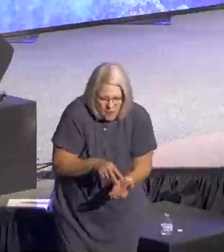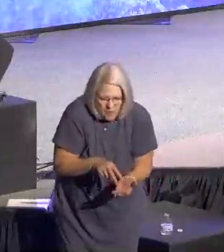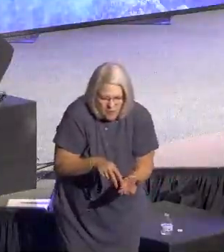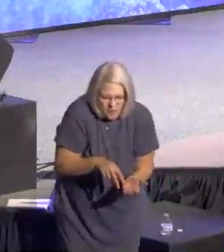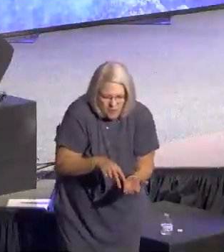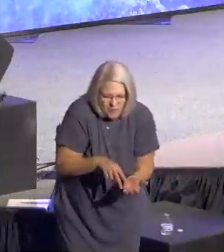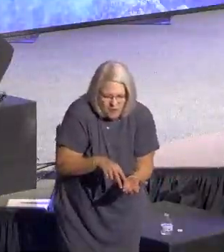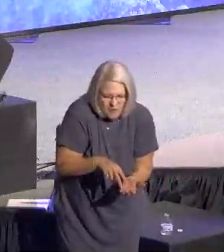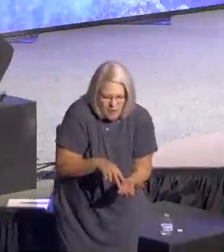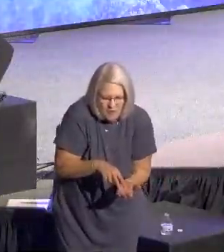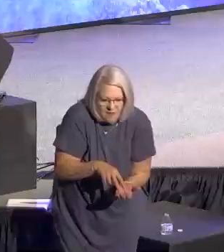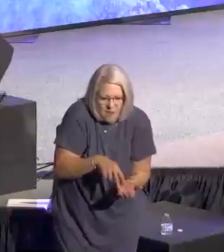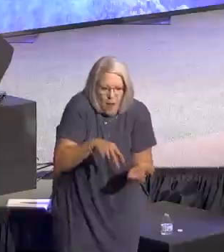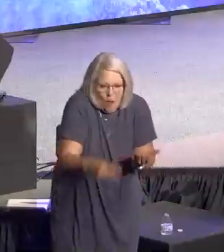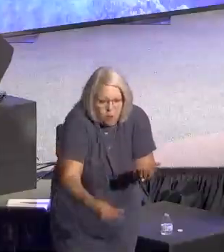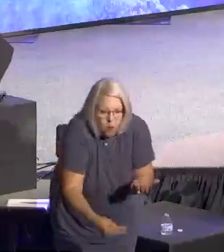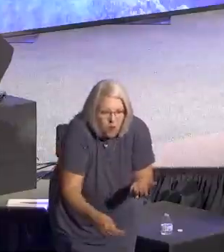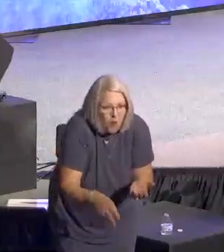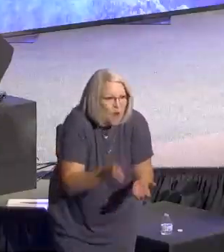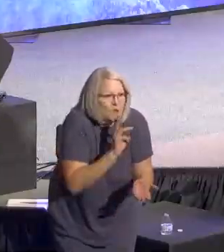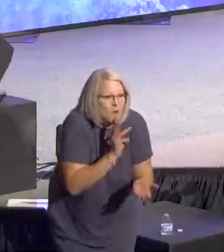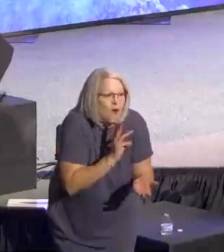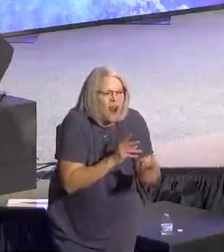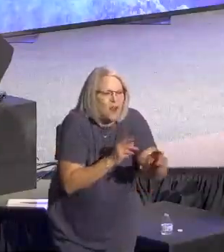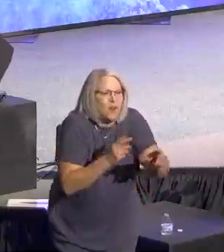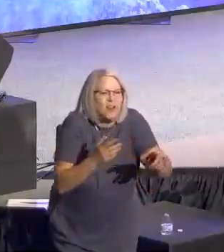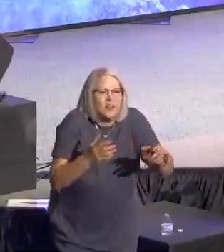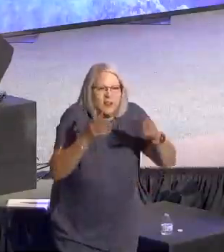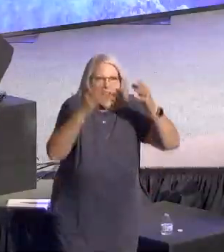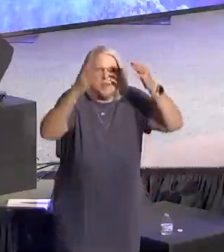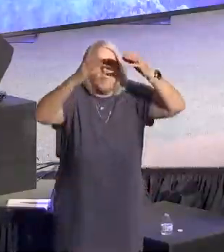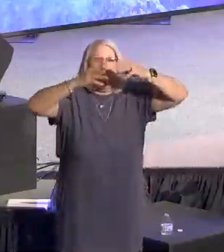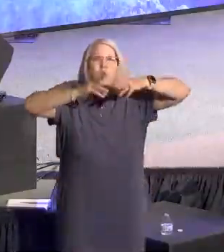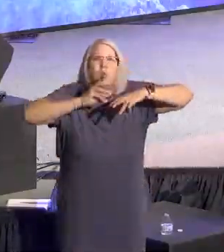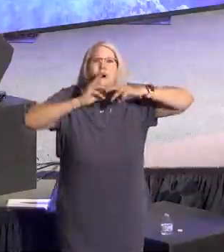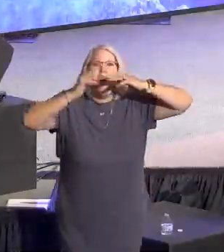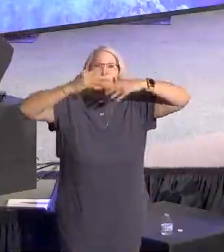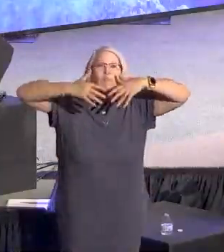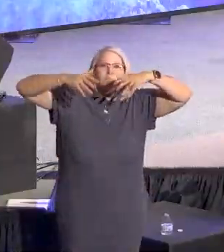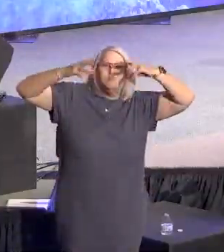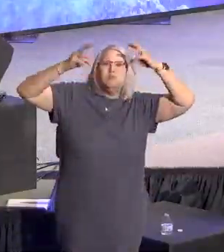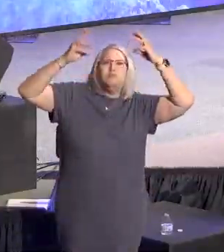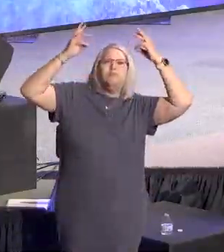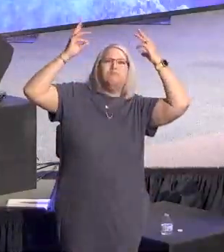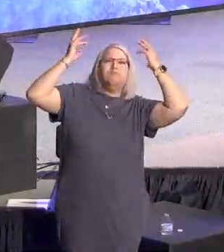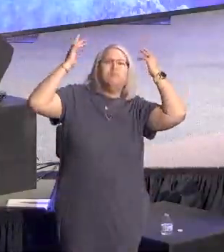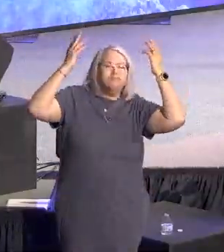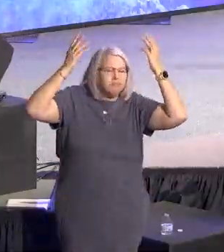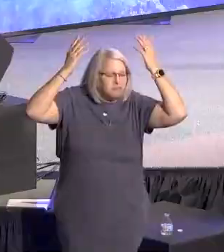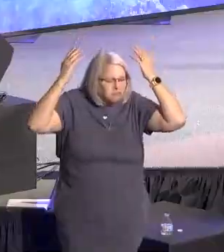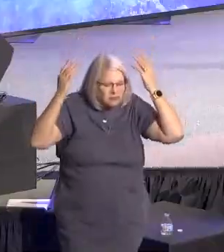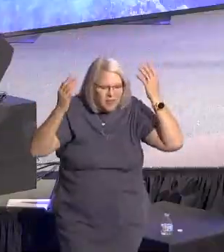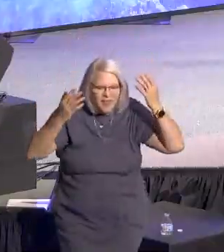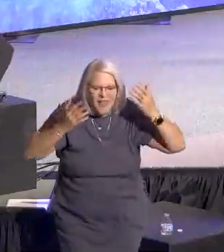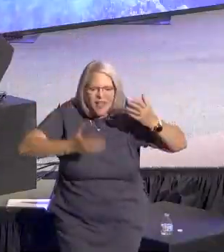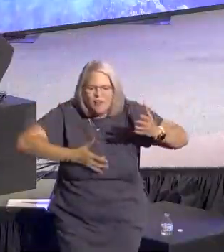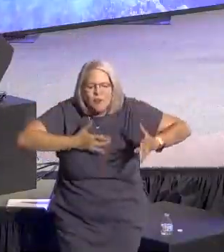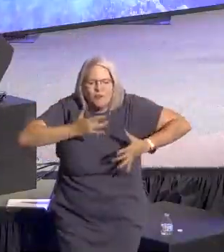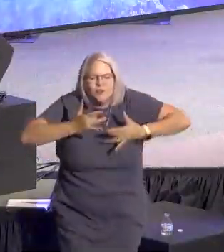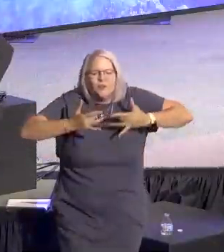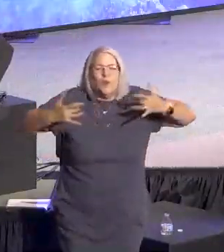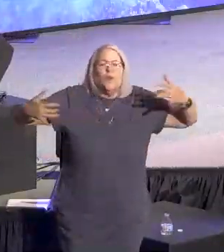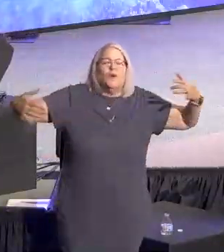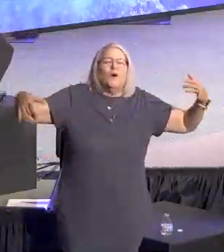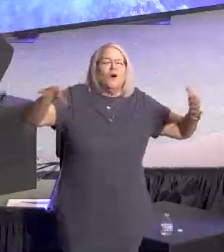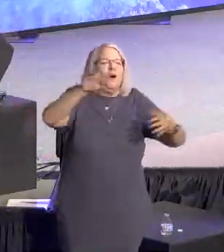water. And I don't know if you know that moment when you were submerged in beautiful water. This was fresh water, it wasn't salt water. What that